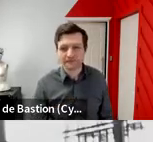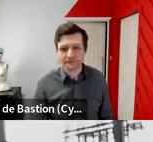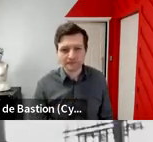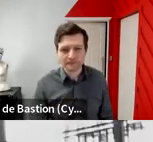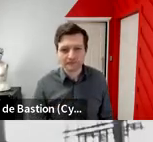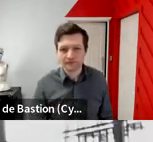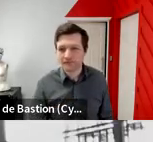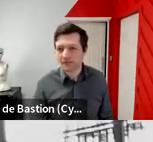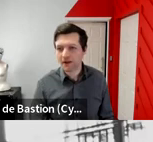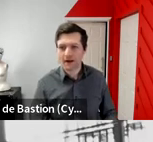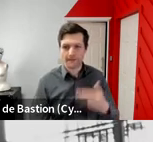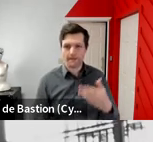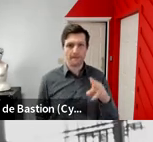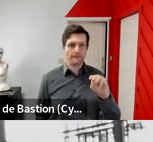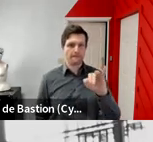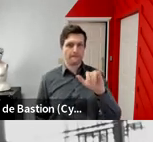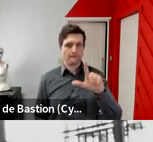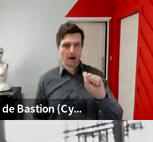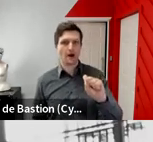We're talking about hacking for accessibility.